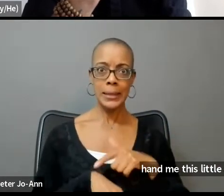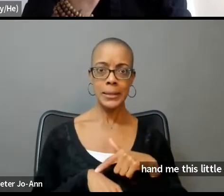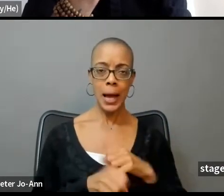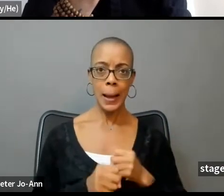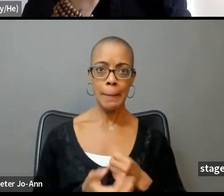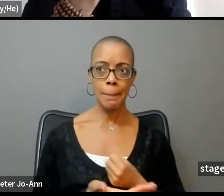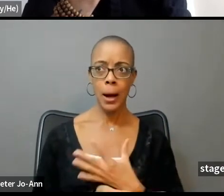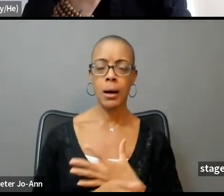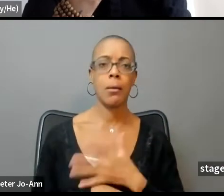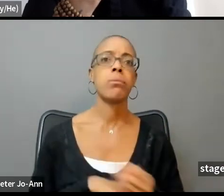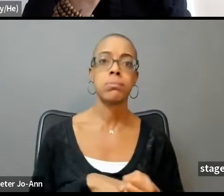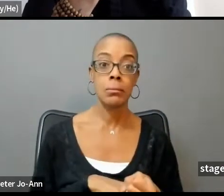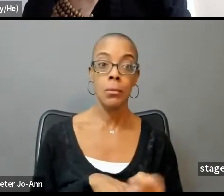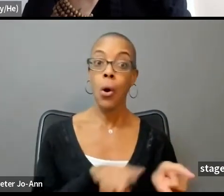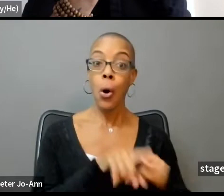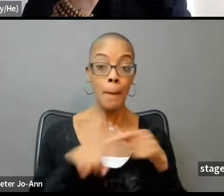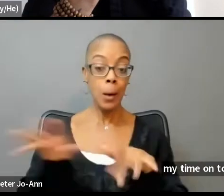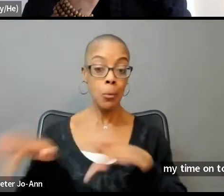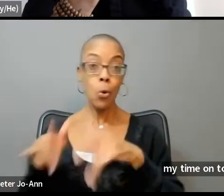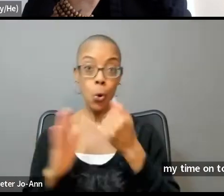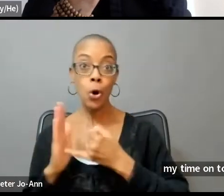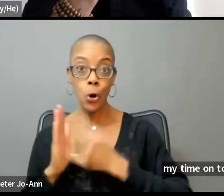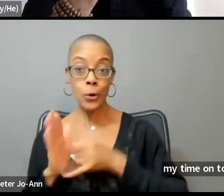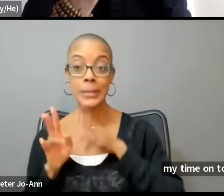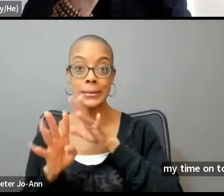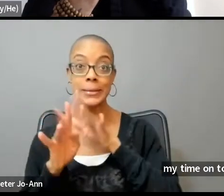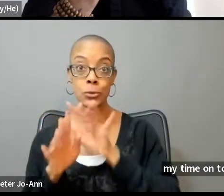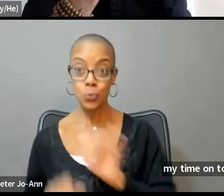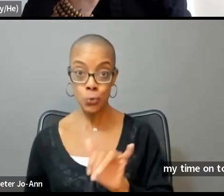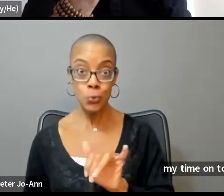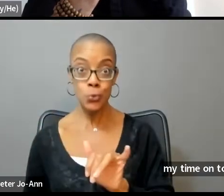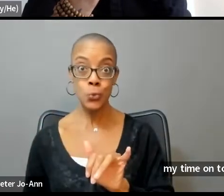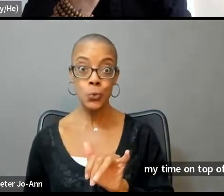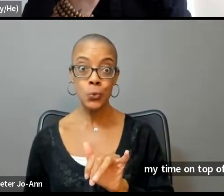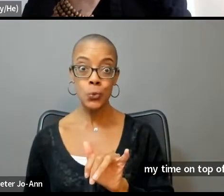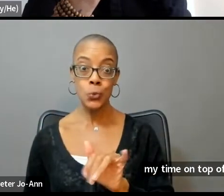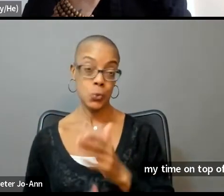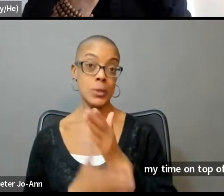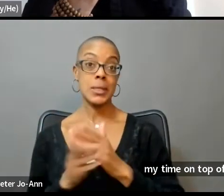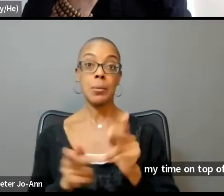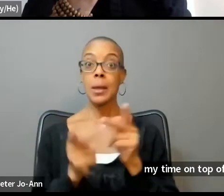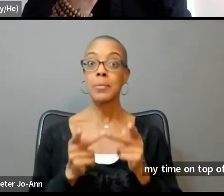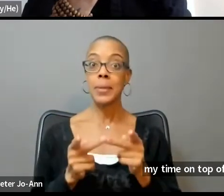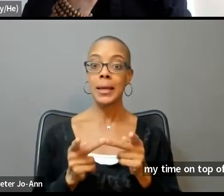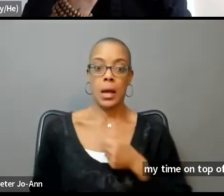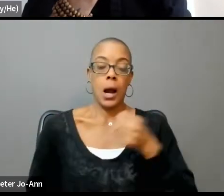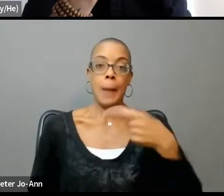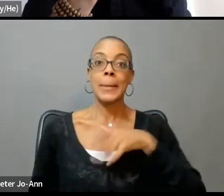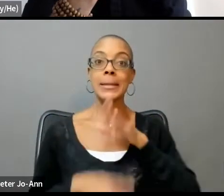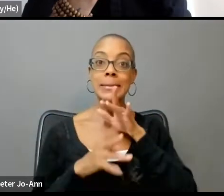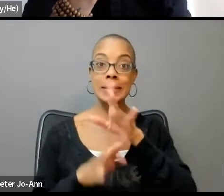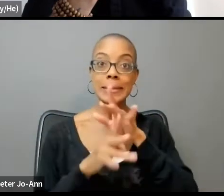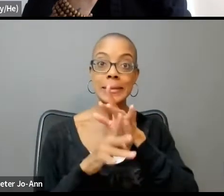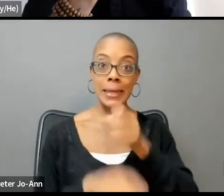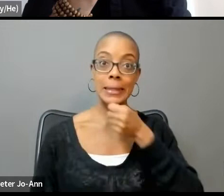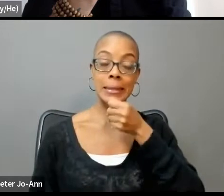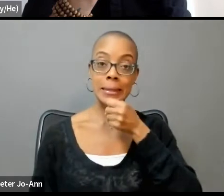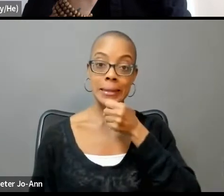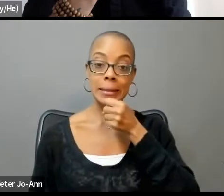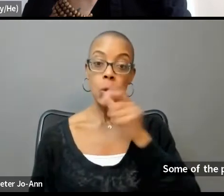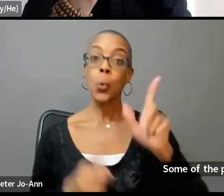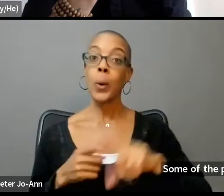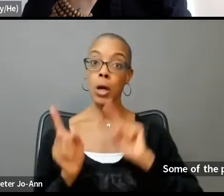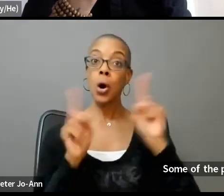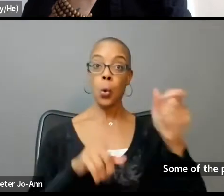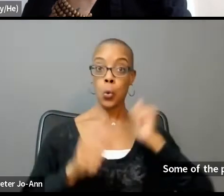recording artist as well. So like, you know, some of the places wanted me to sing. And when I do gigs where